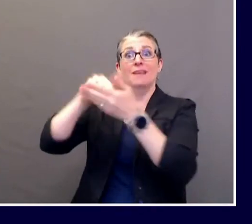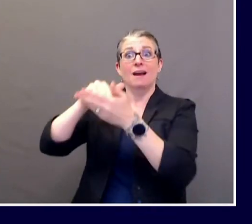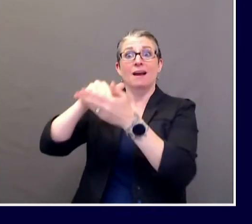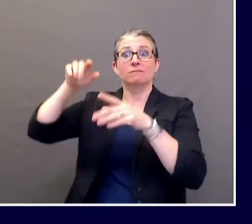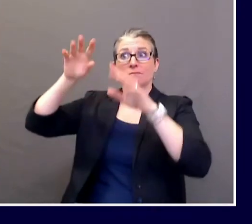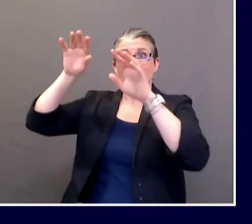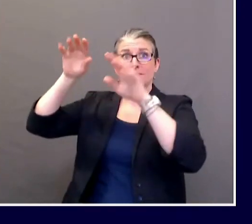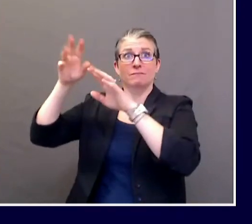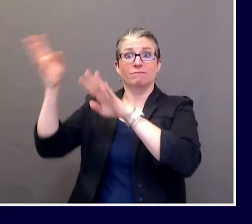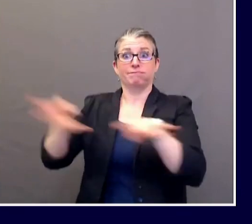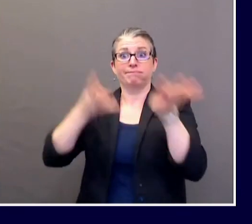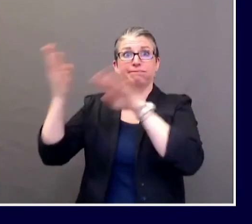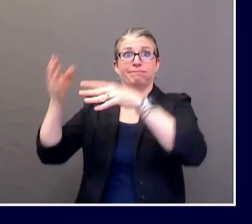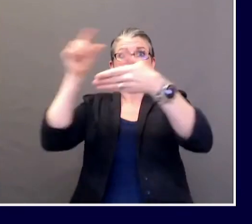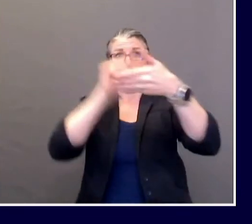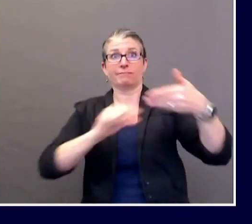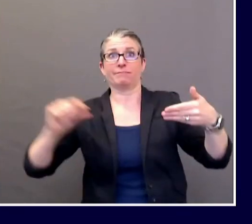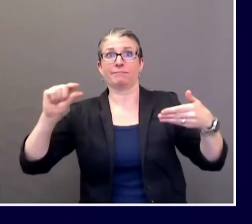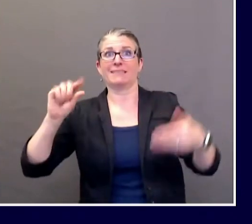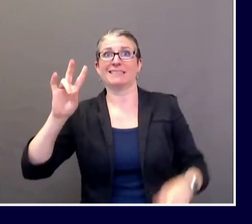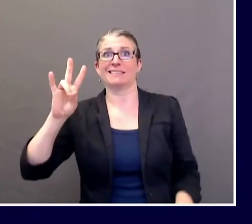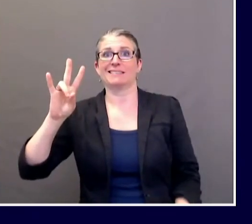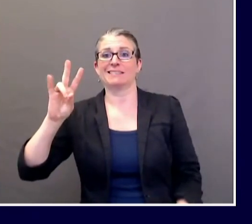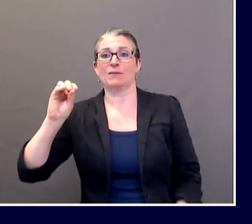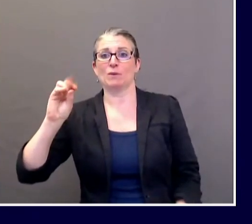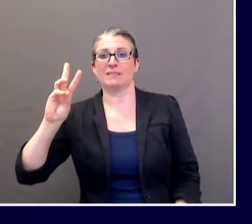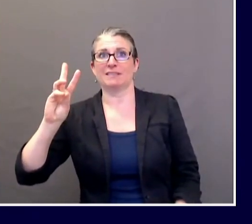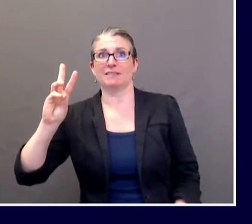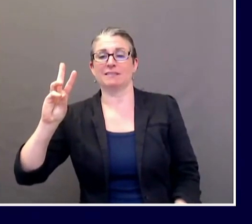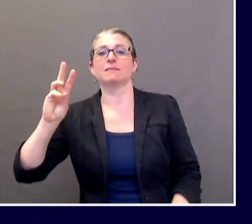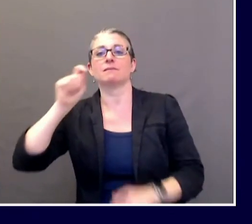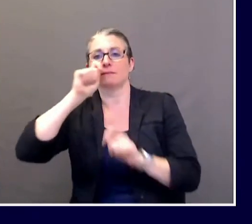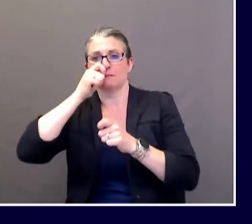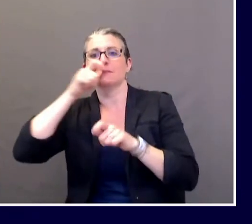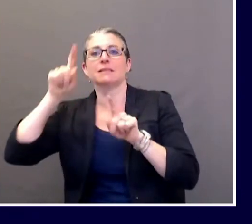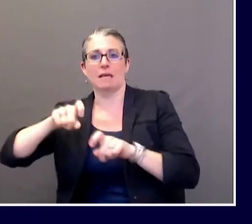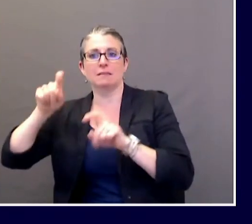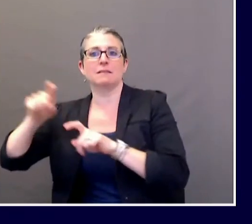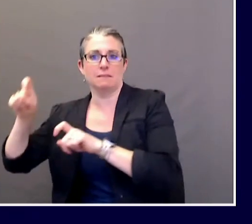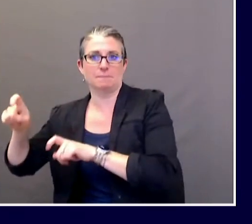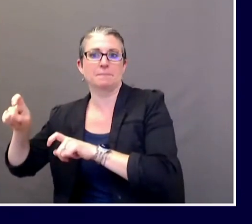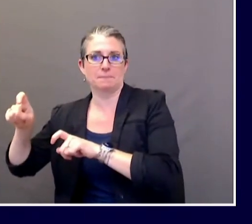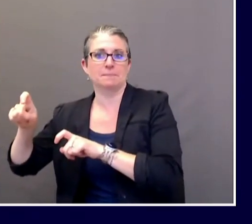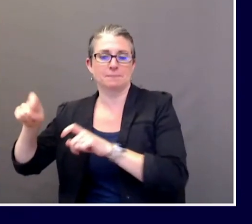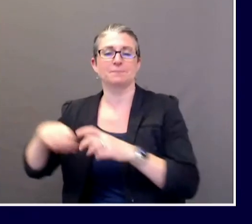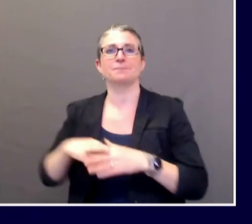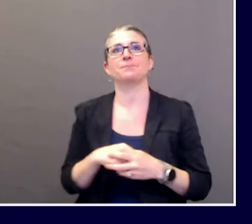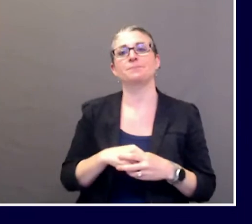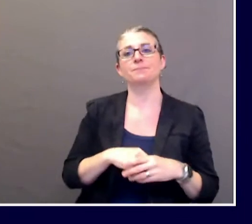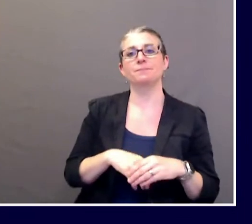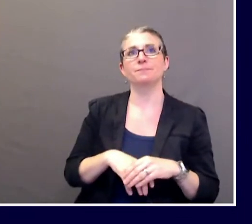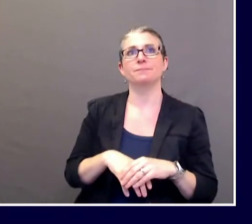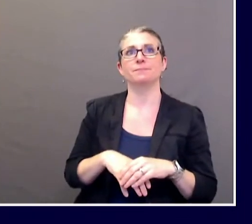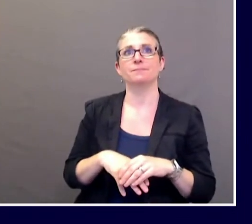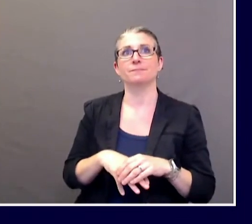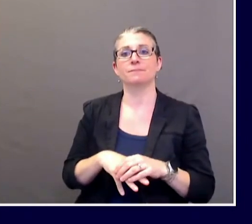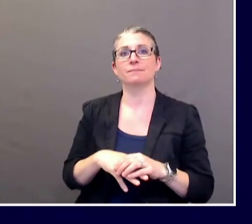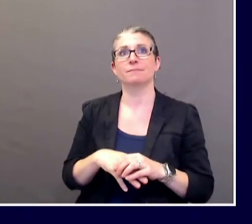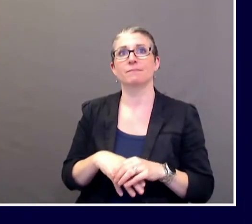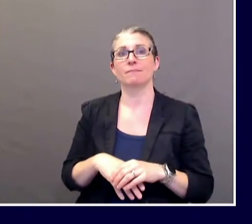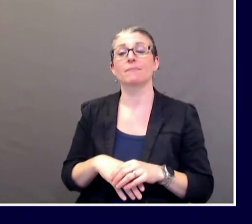Turning now to vaccines and vaccinations. Overall, Maine has administered